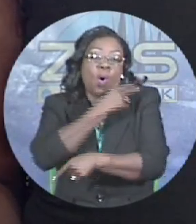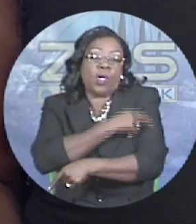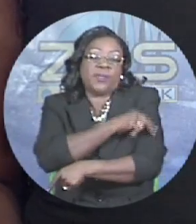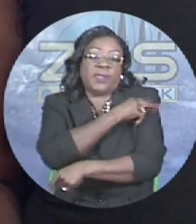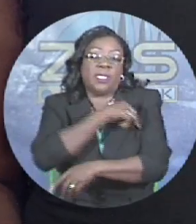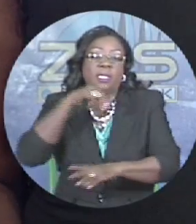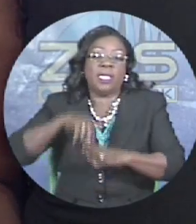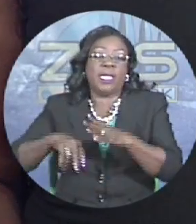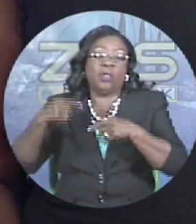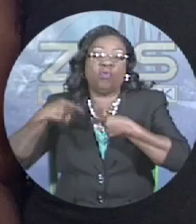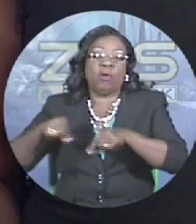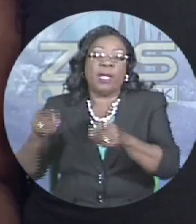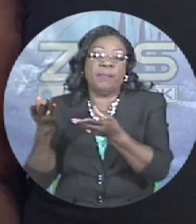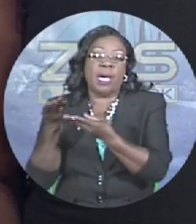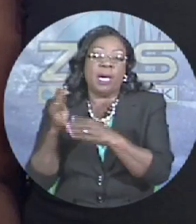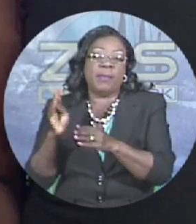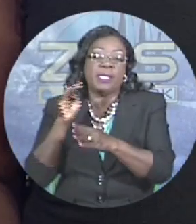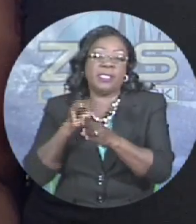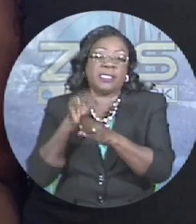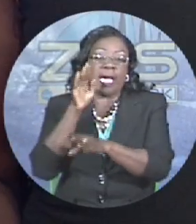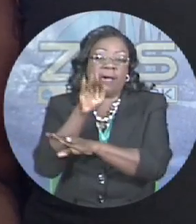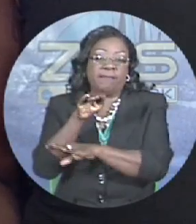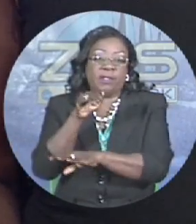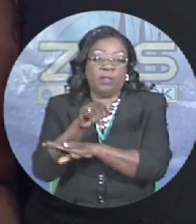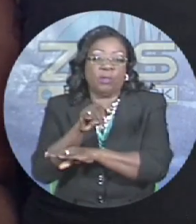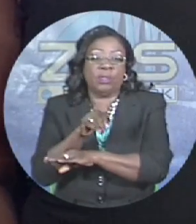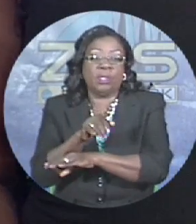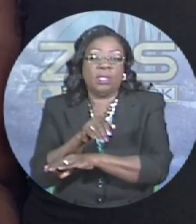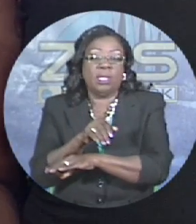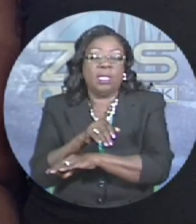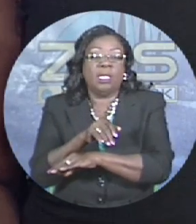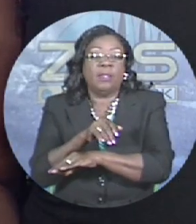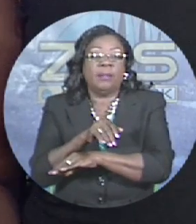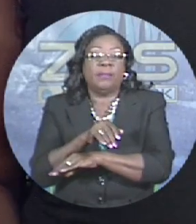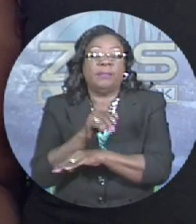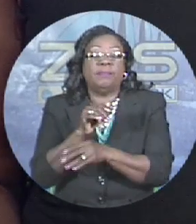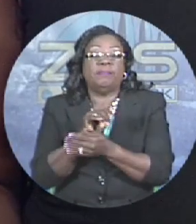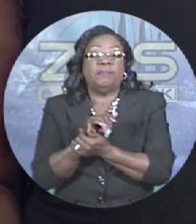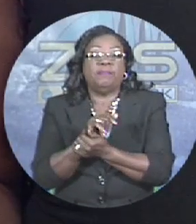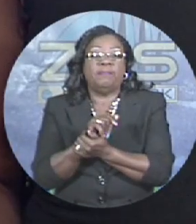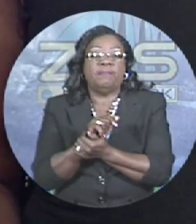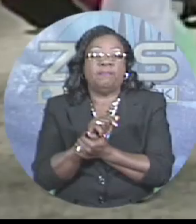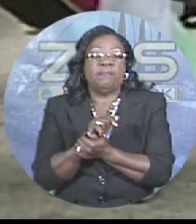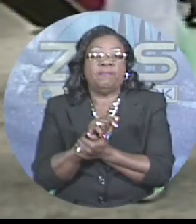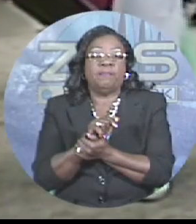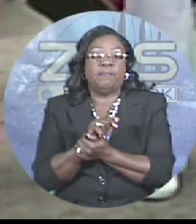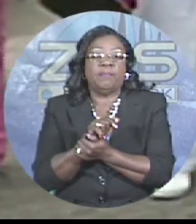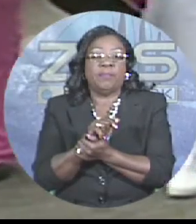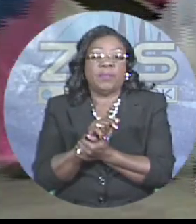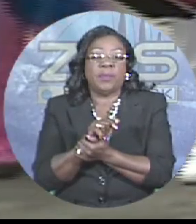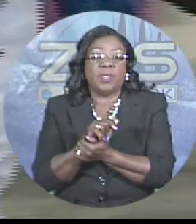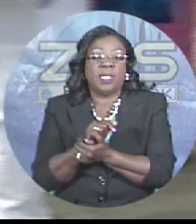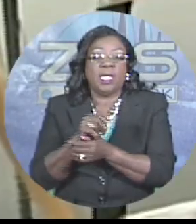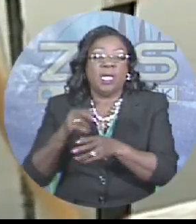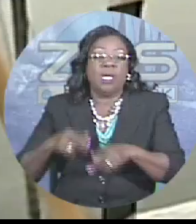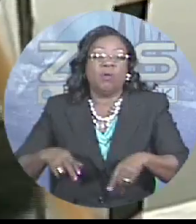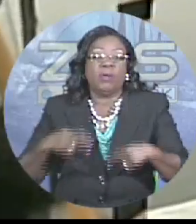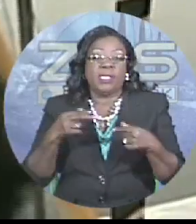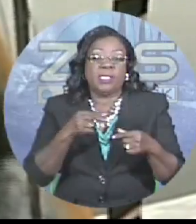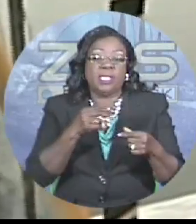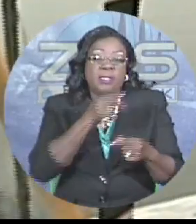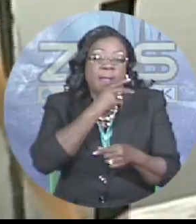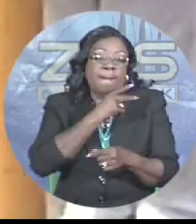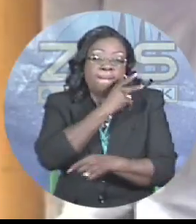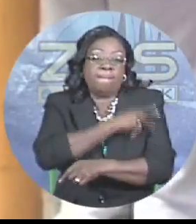of patients being evacuated. Atalia Hall of our Northern Service in Freeport was on the scene. Residents, patients, and